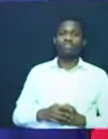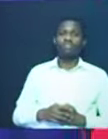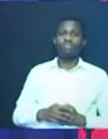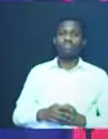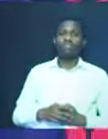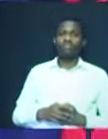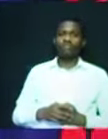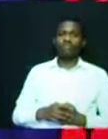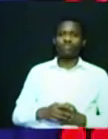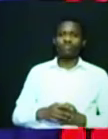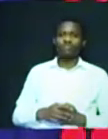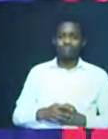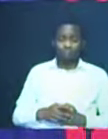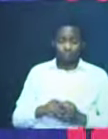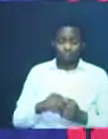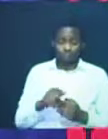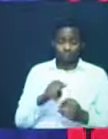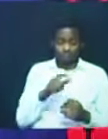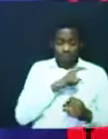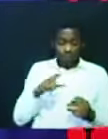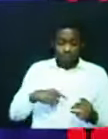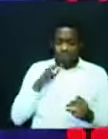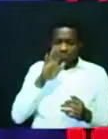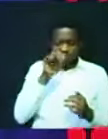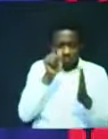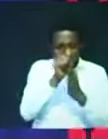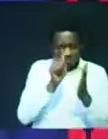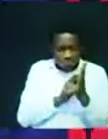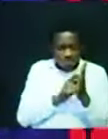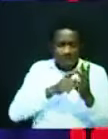The law of the Lord is perfect,